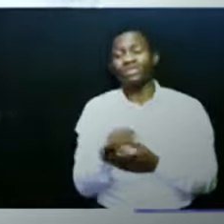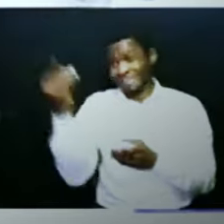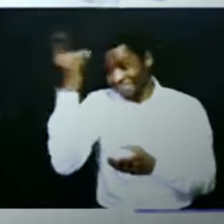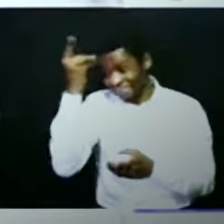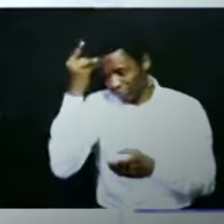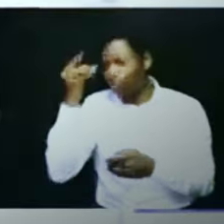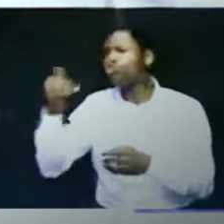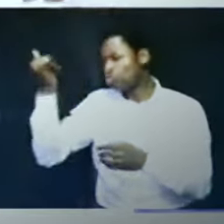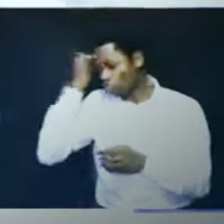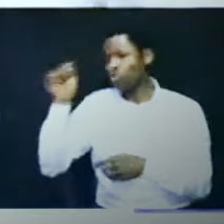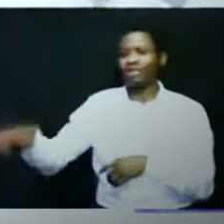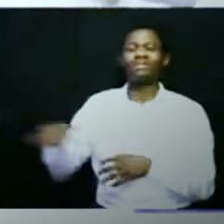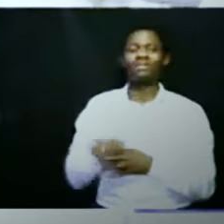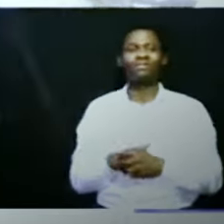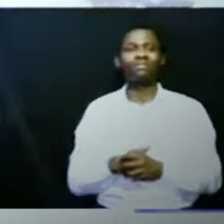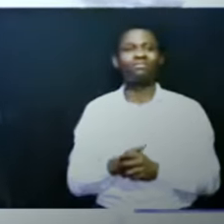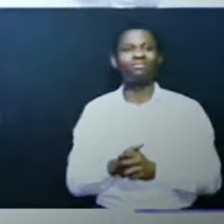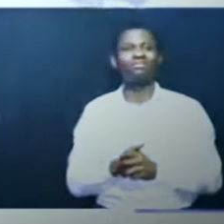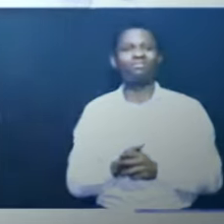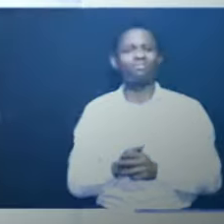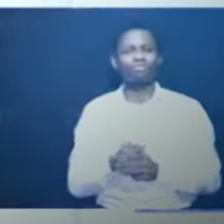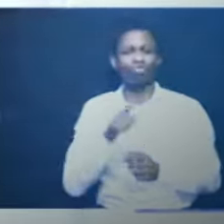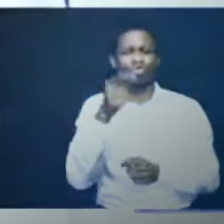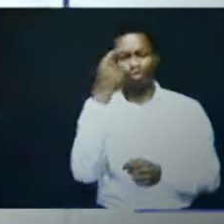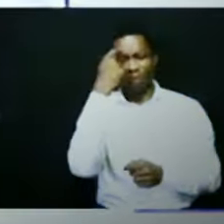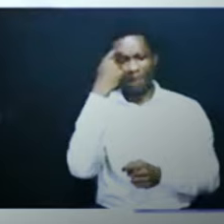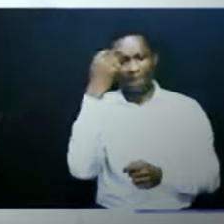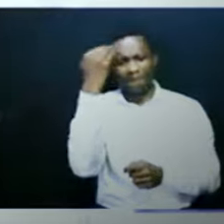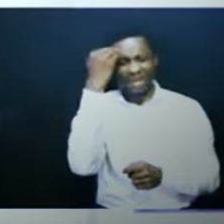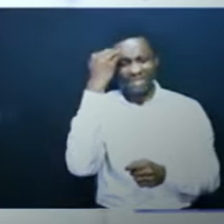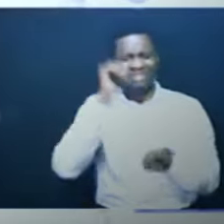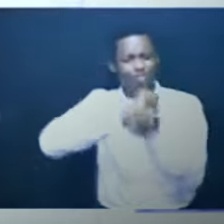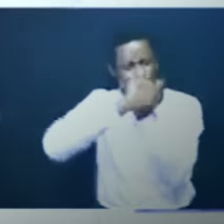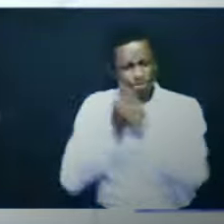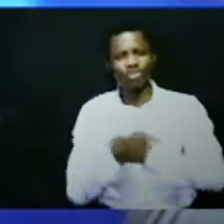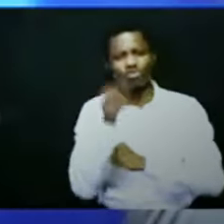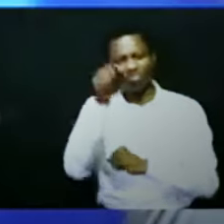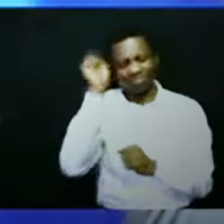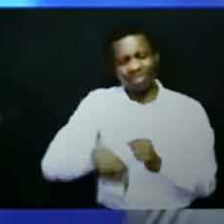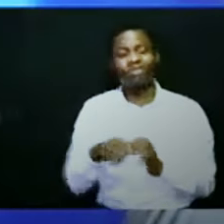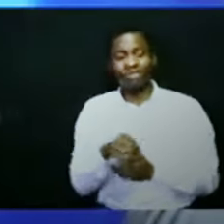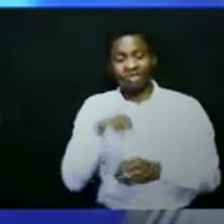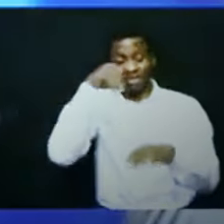are aware. Now reposition your mind. In